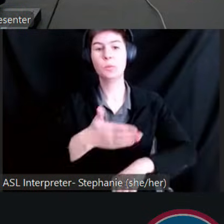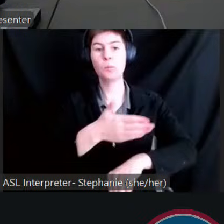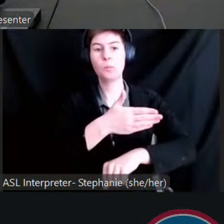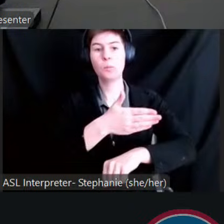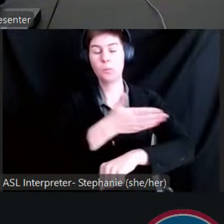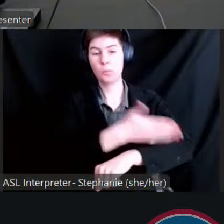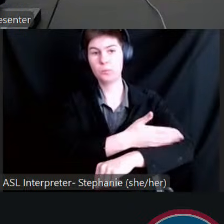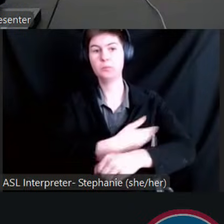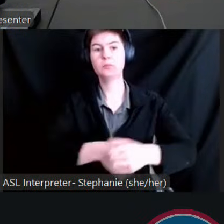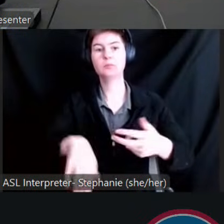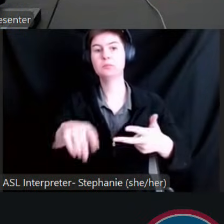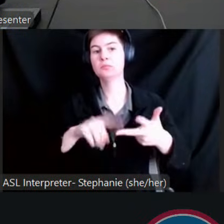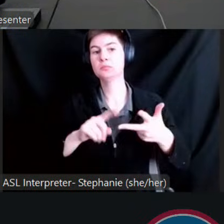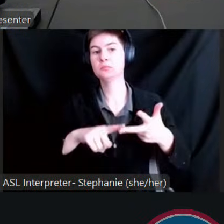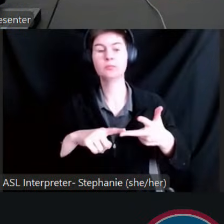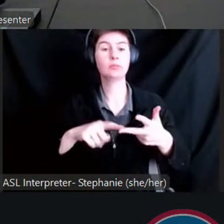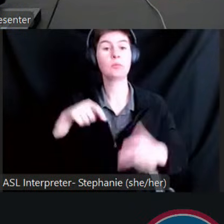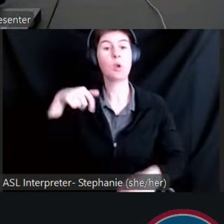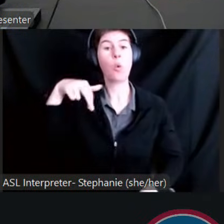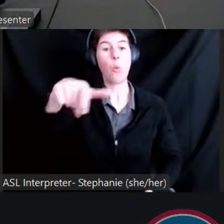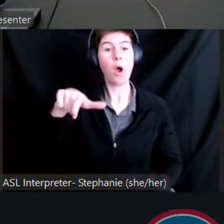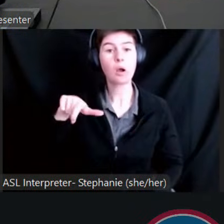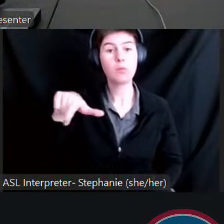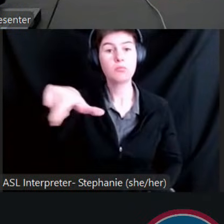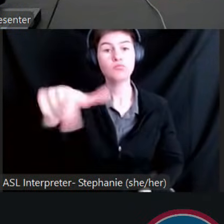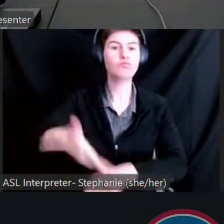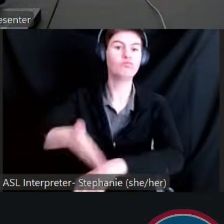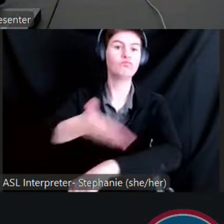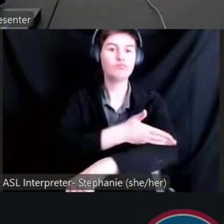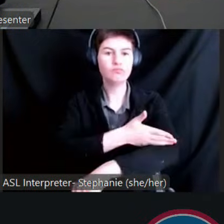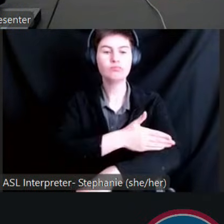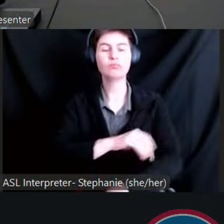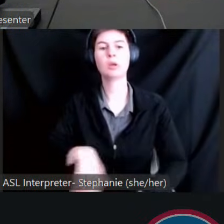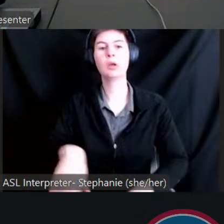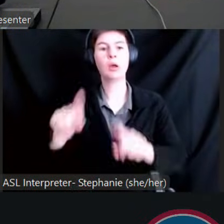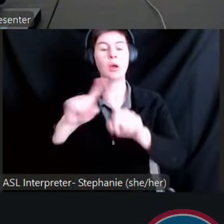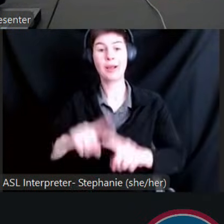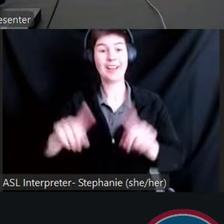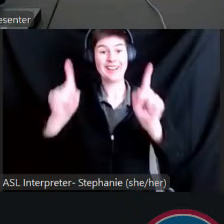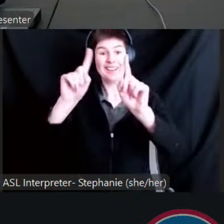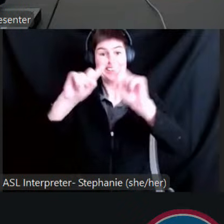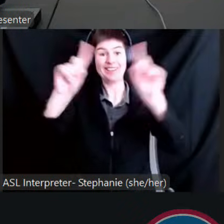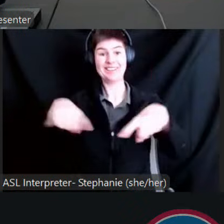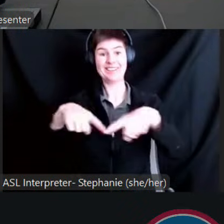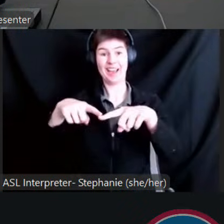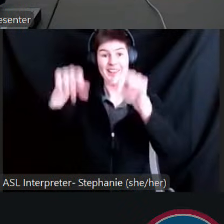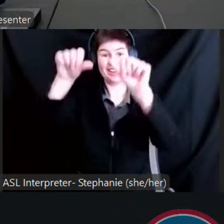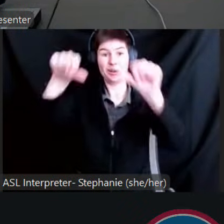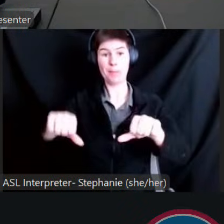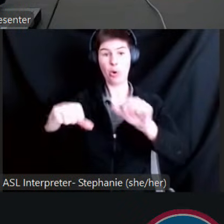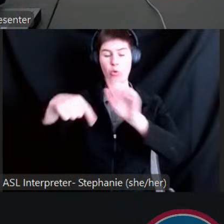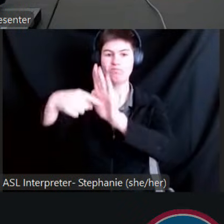sidewalk pad improvements, different signage initiatives that we're working on,